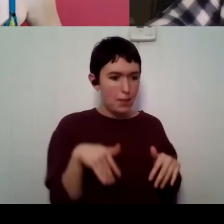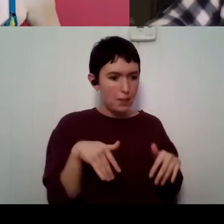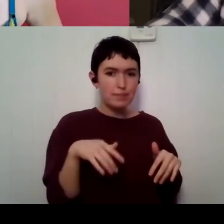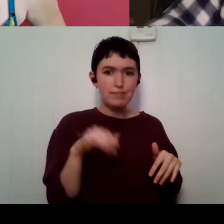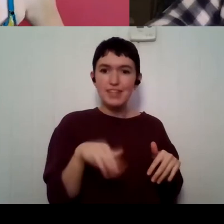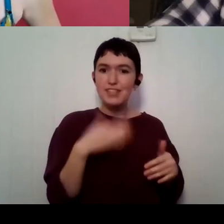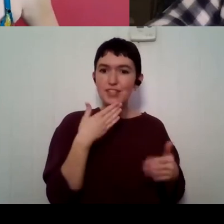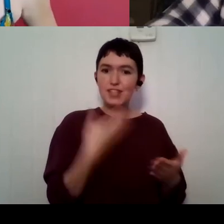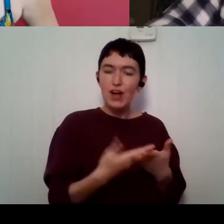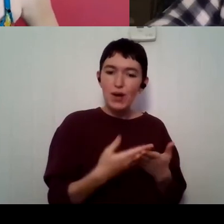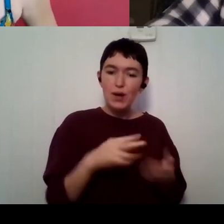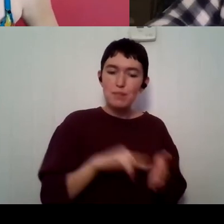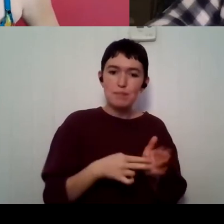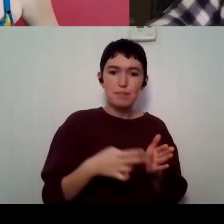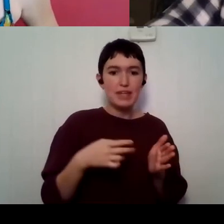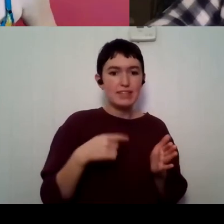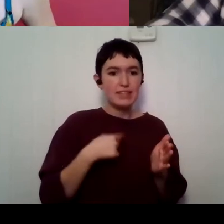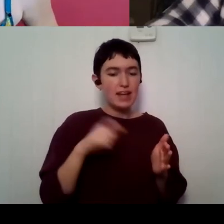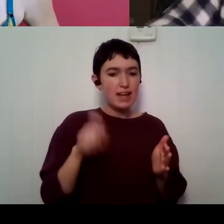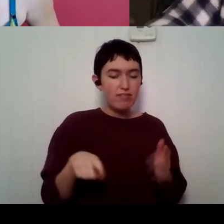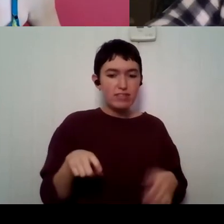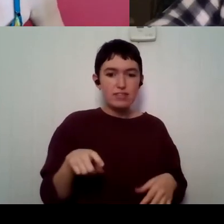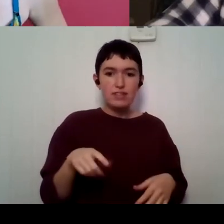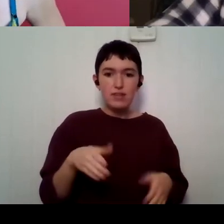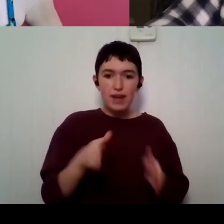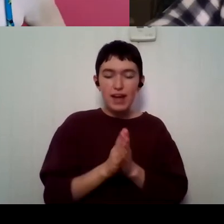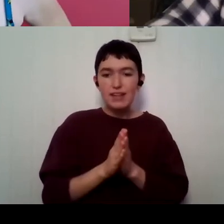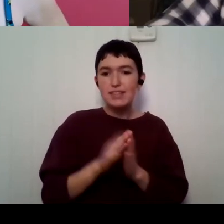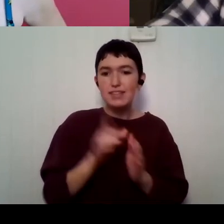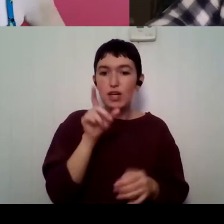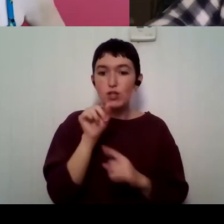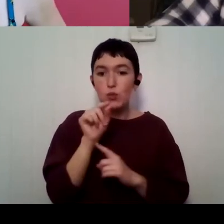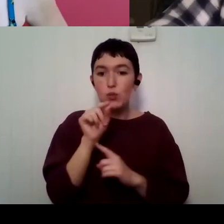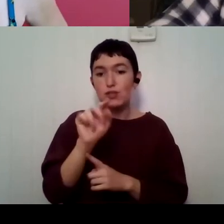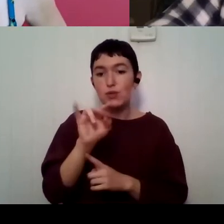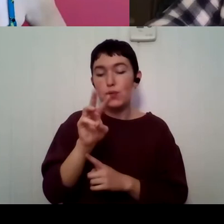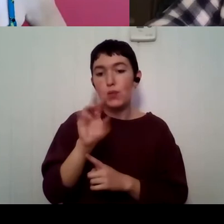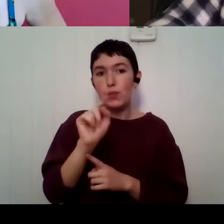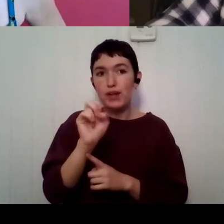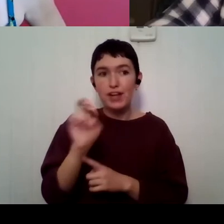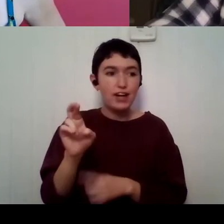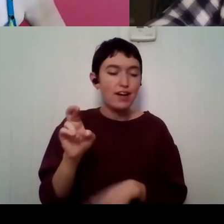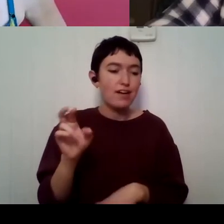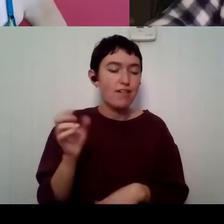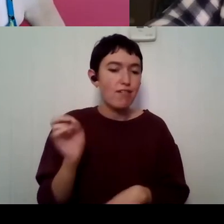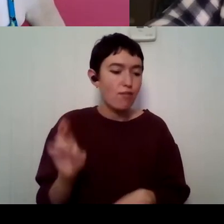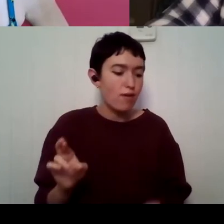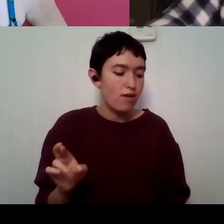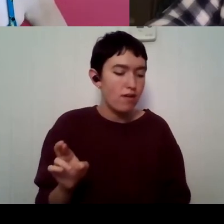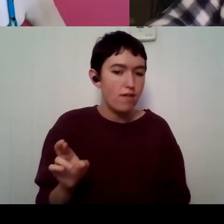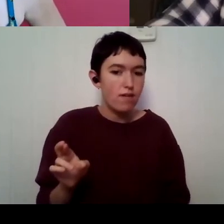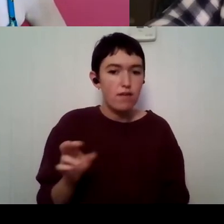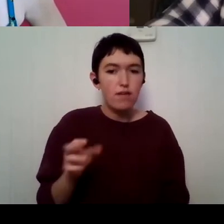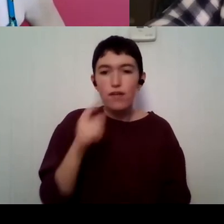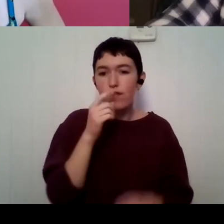what I'm going to have to do is I'm going to have to either pose this question to Twitter like we all do and see if, I don't know if any, I'm trying to think of food